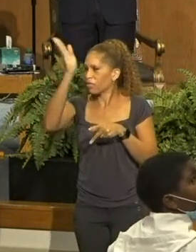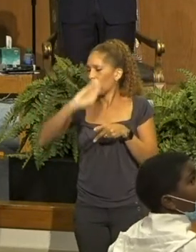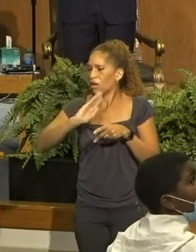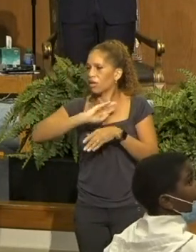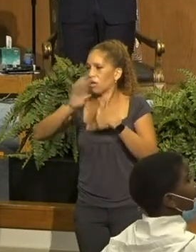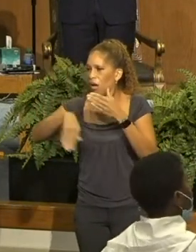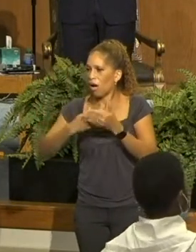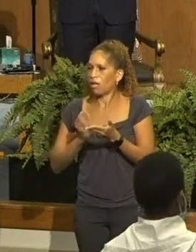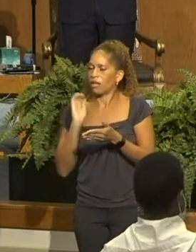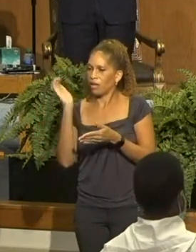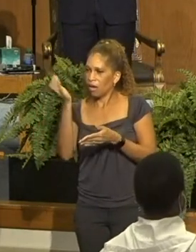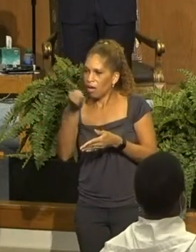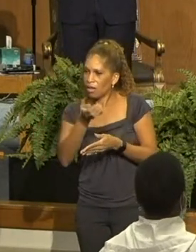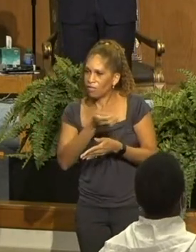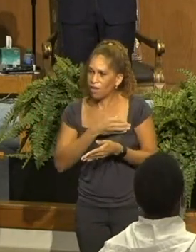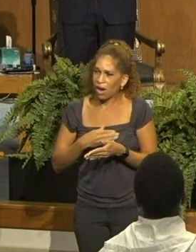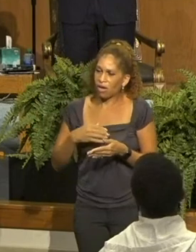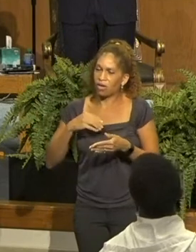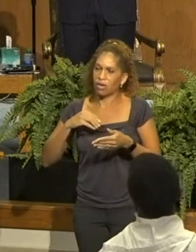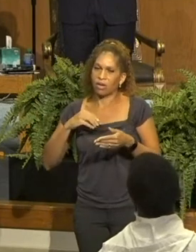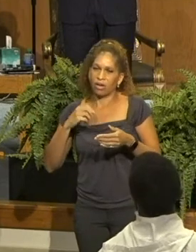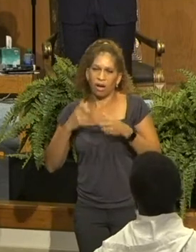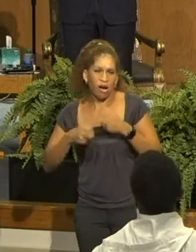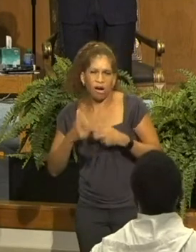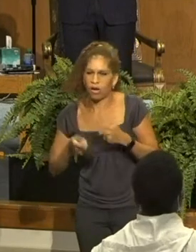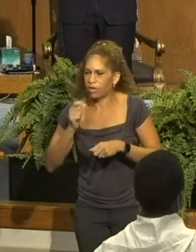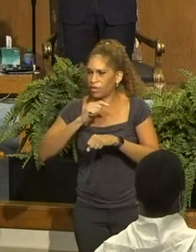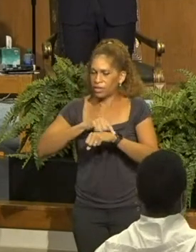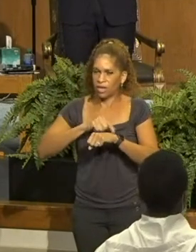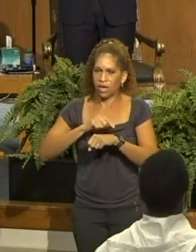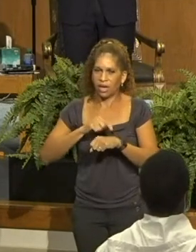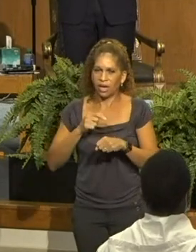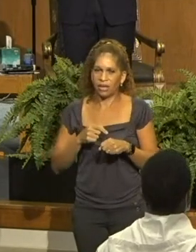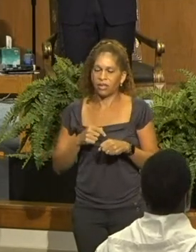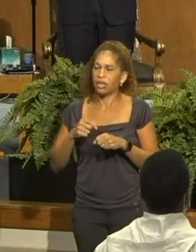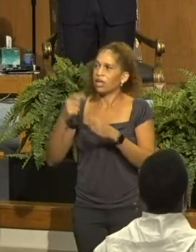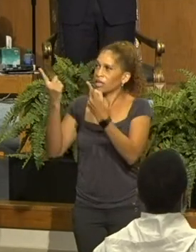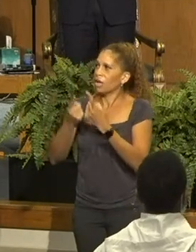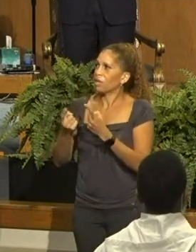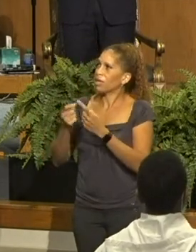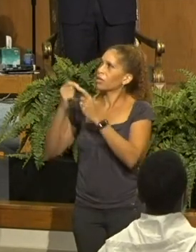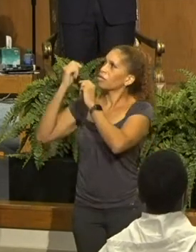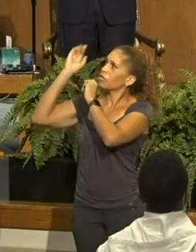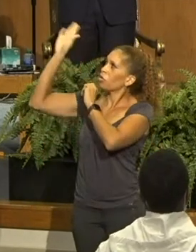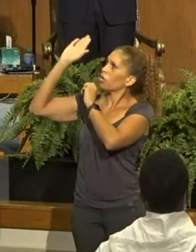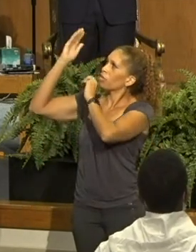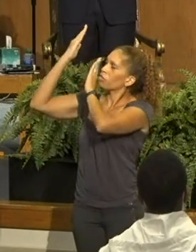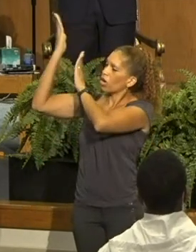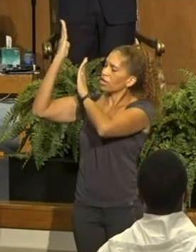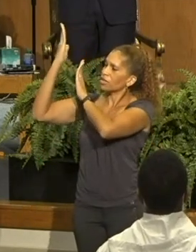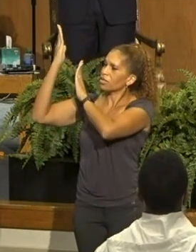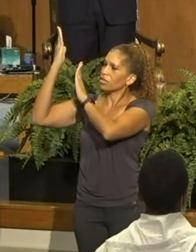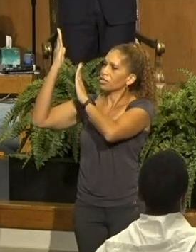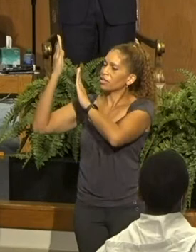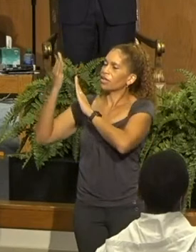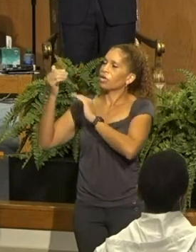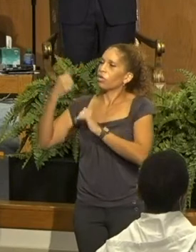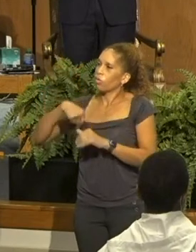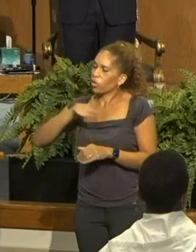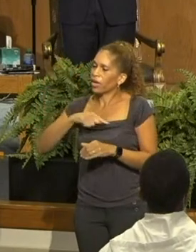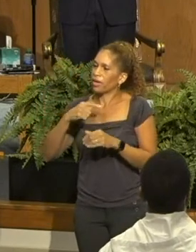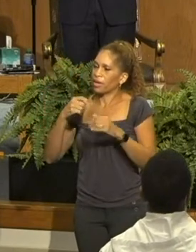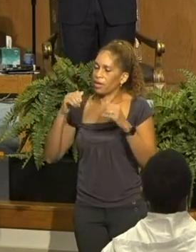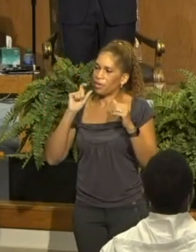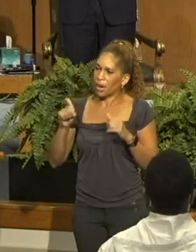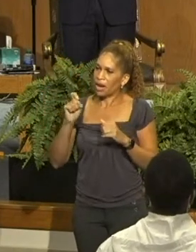all of our trials, all of our tribulations, coming boldly before your throne that we might obtain the grace and the mercy